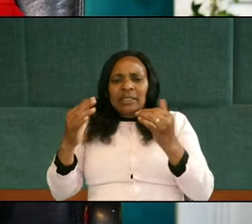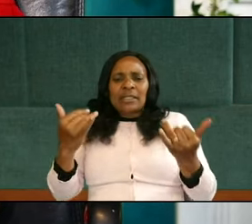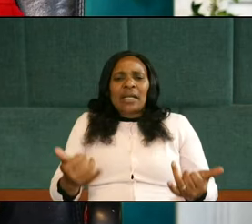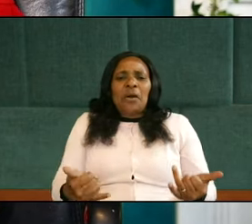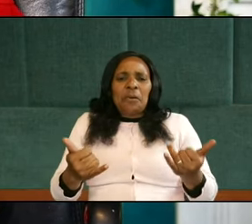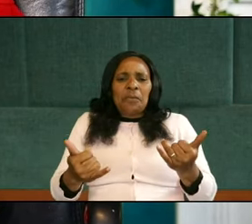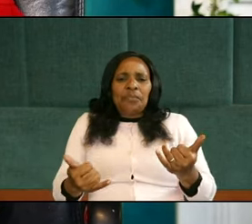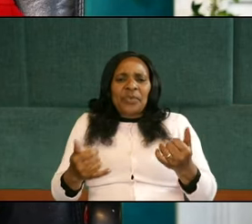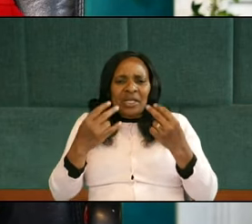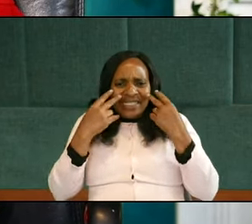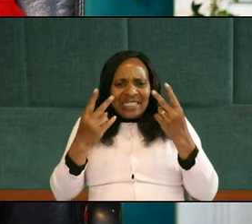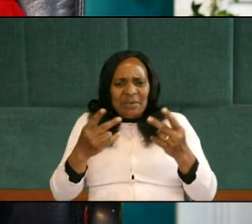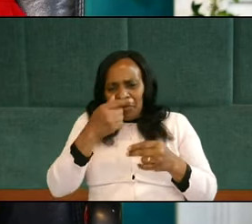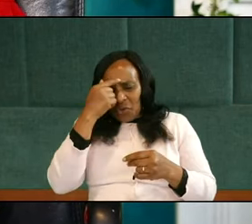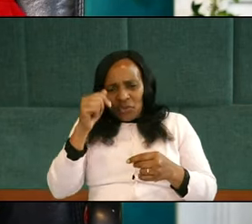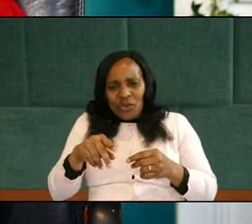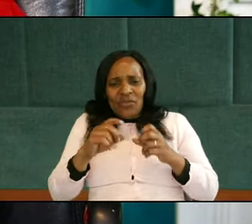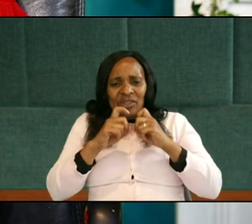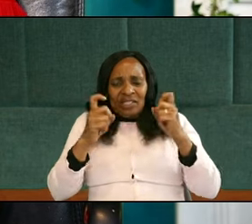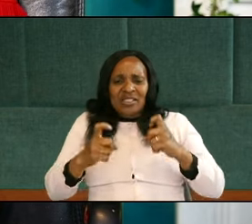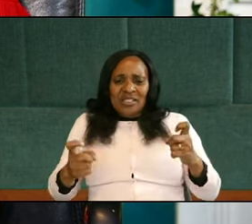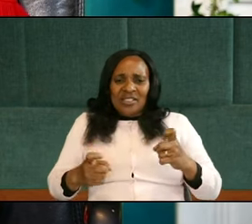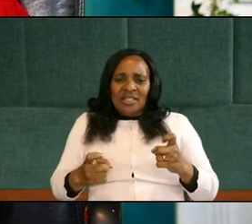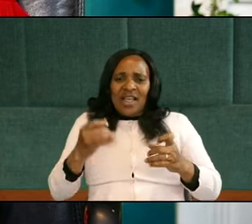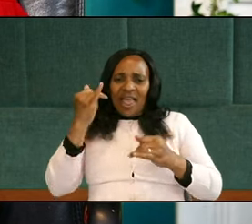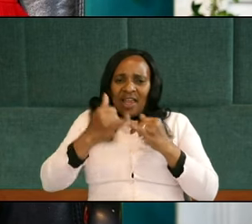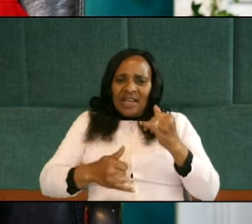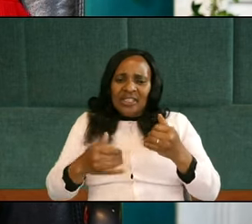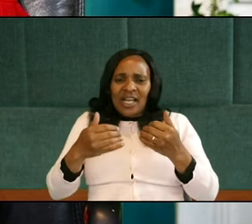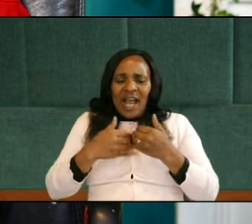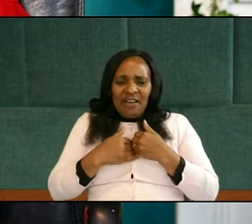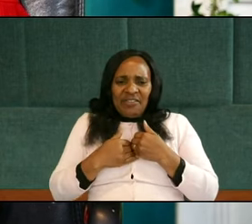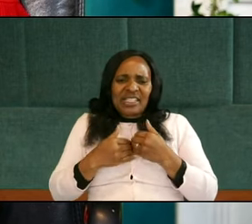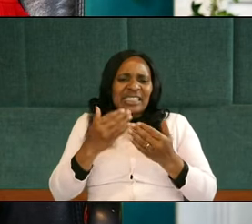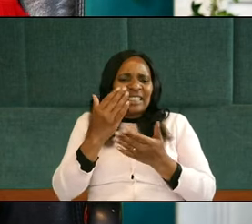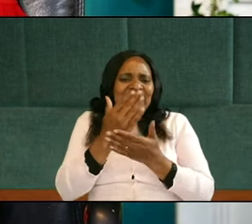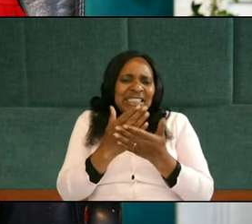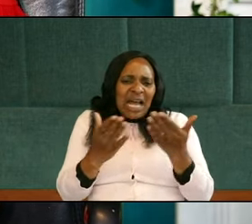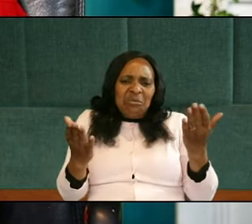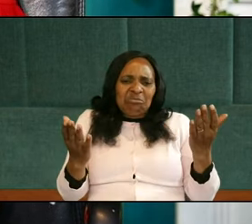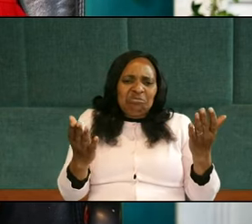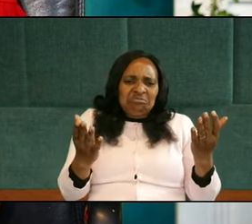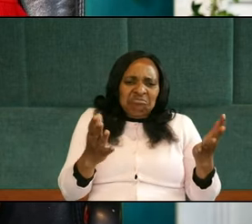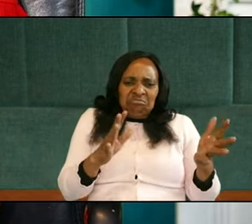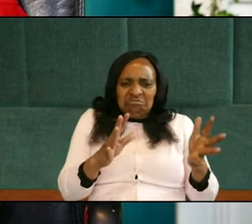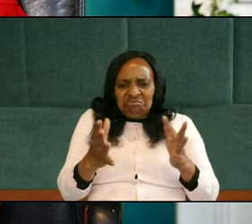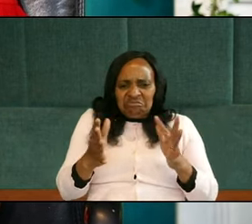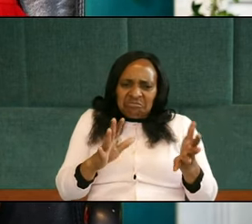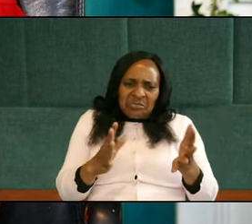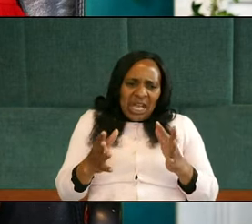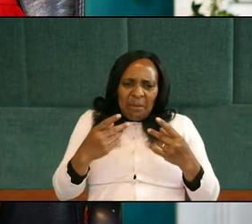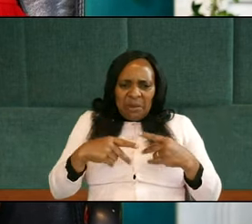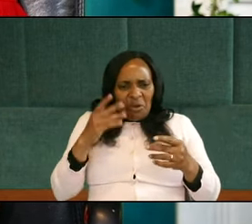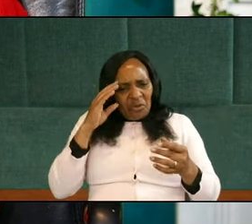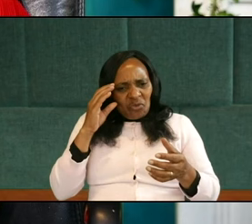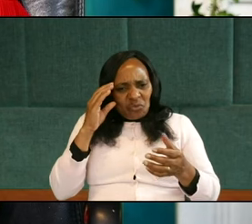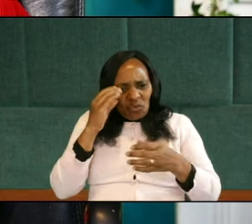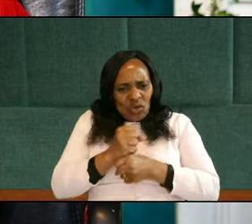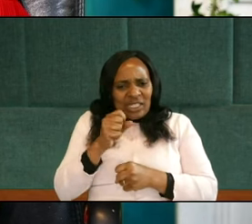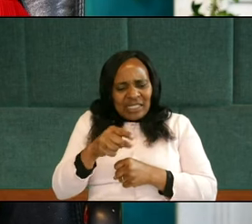you see, because of this sin, he ended up, you know, having some, it was a bit mad. So my point is